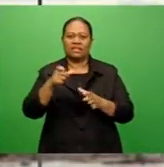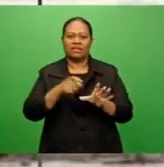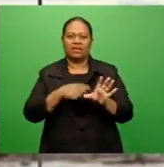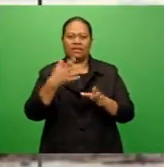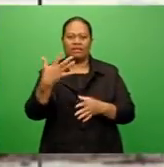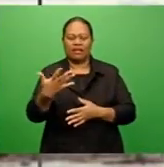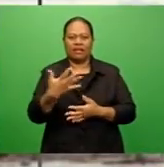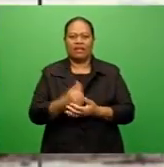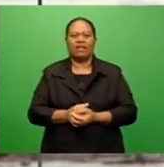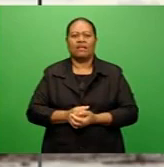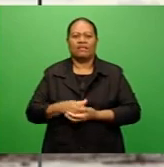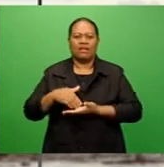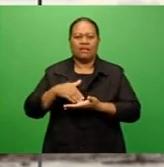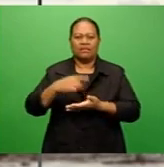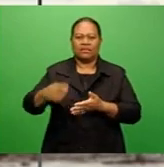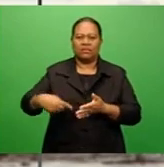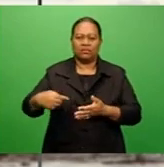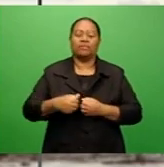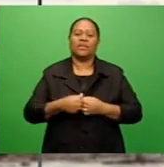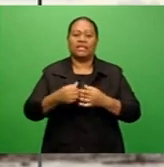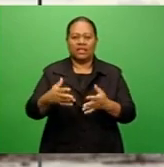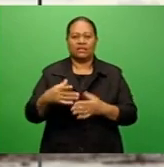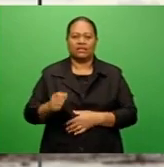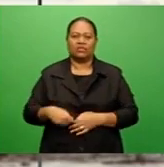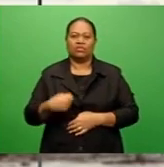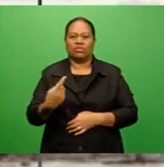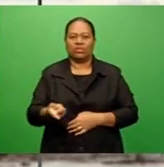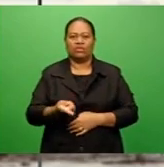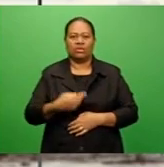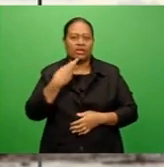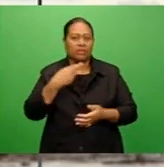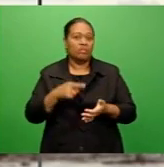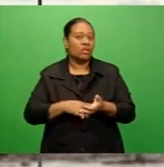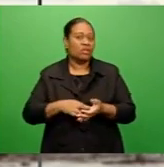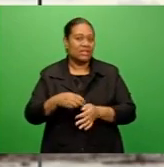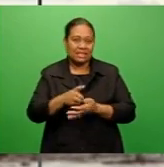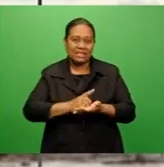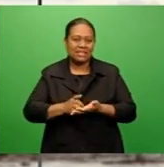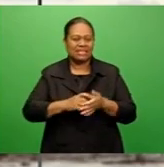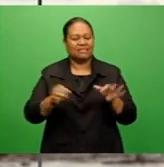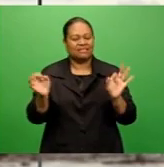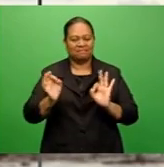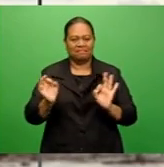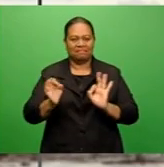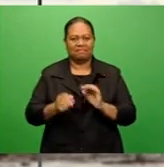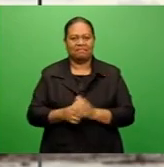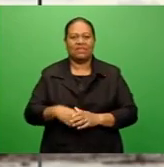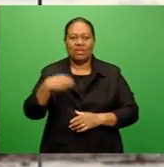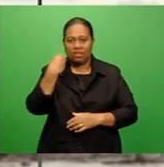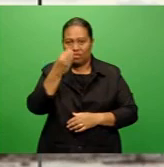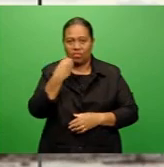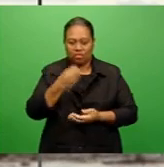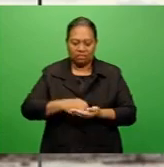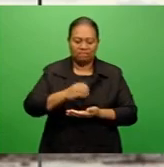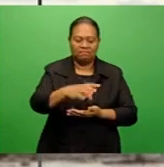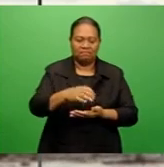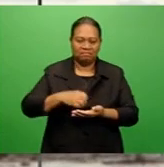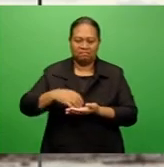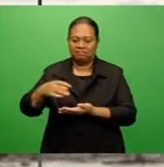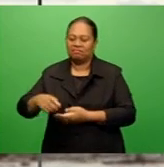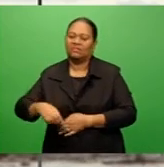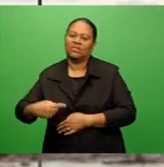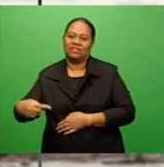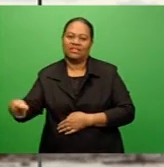Yasa rehabilitation phase to begin tomorrow. No reports of disease outbreak, and food ration distribution